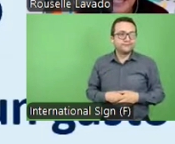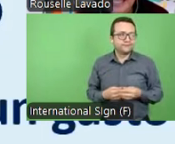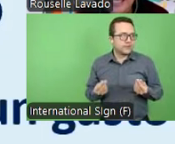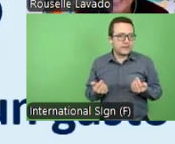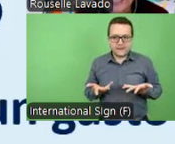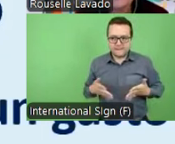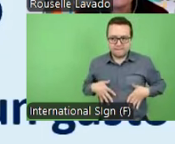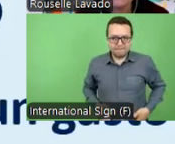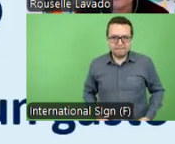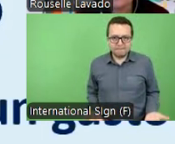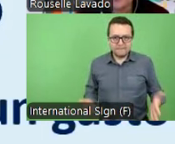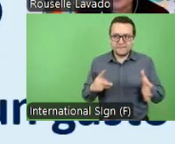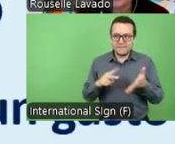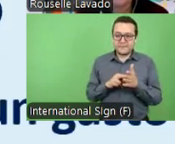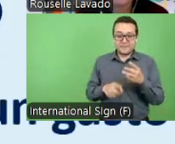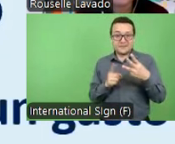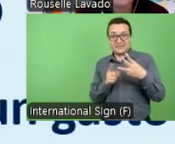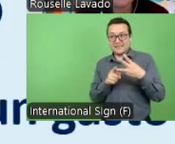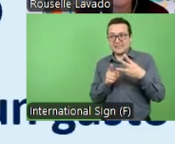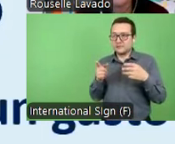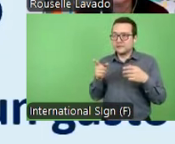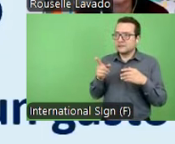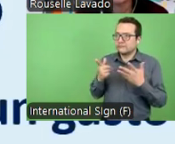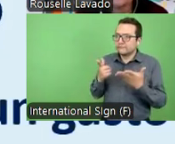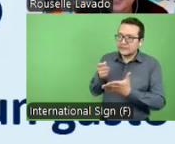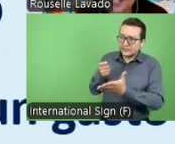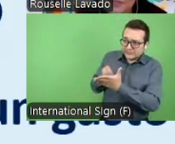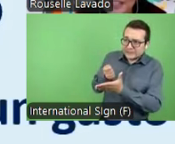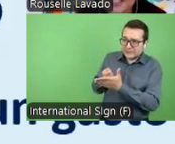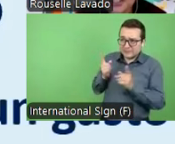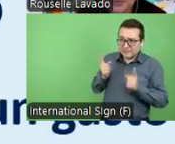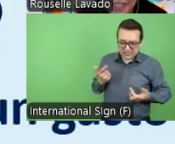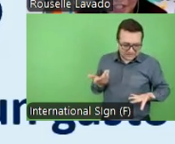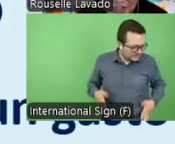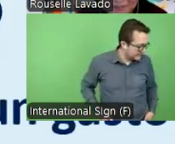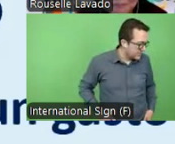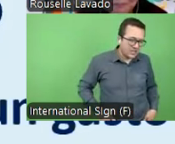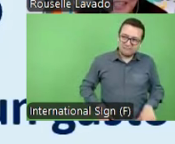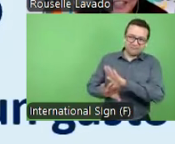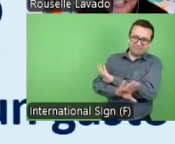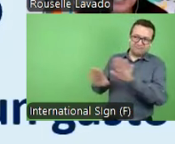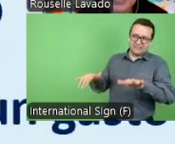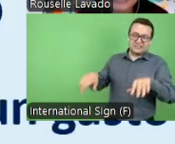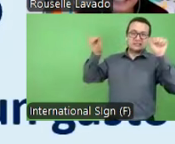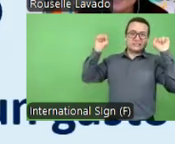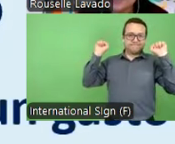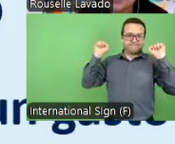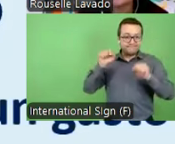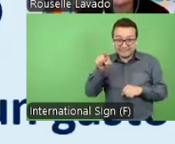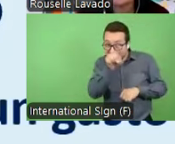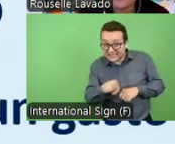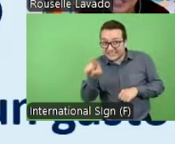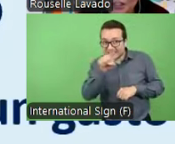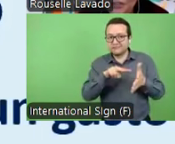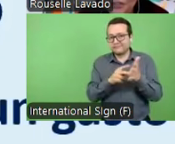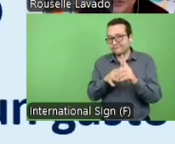spending, any form of financial hardship points to insufficient financial protection. These are signals of